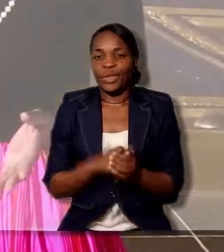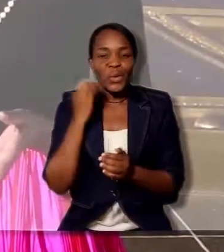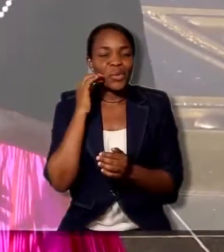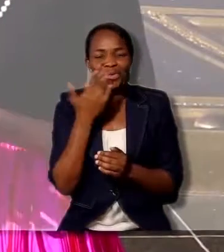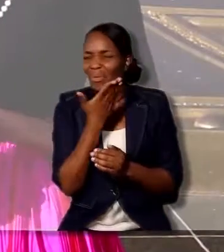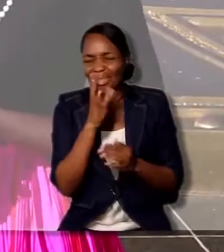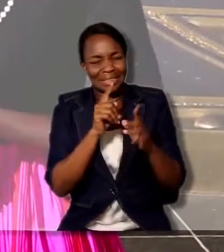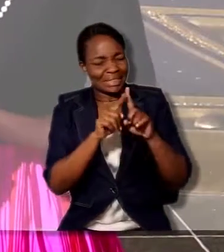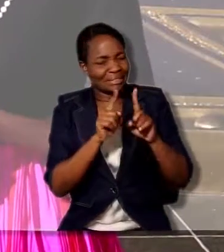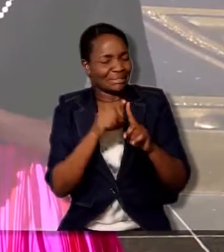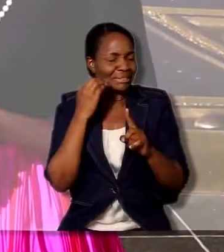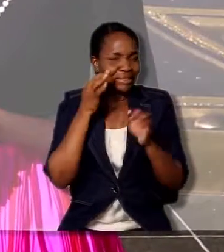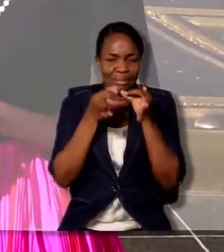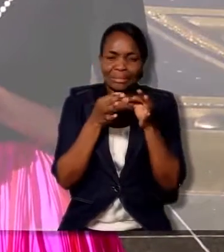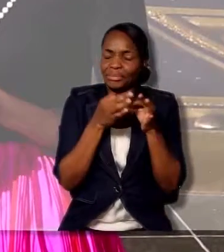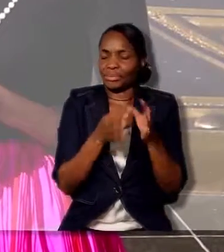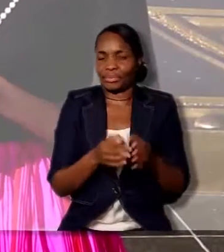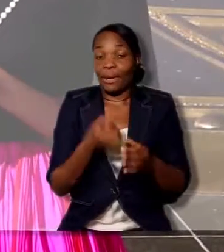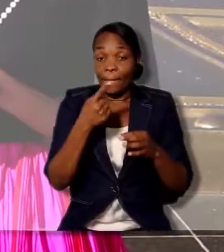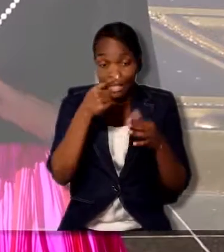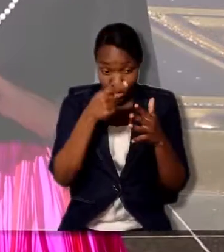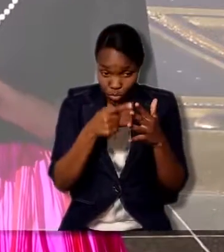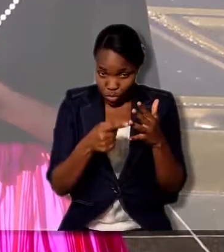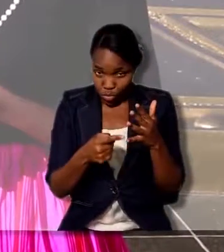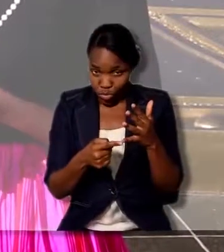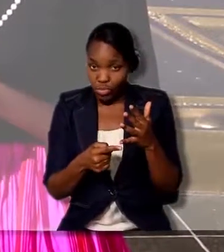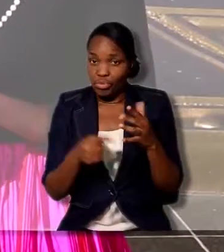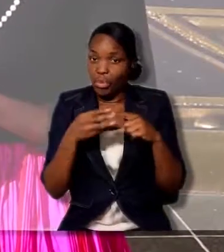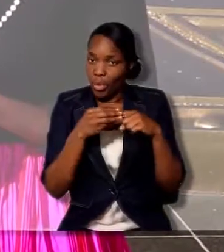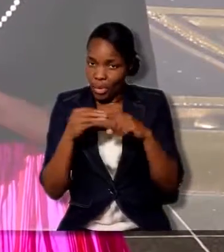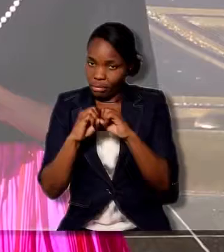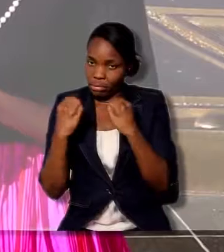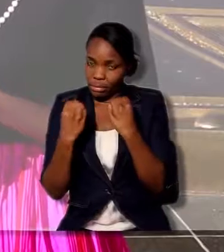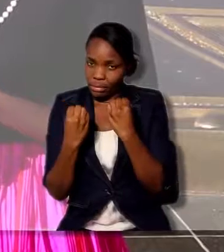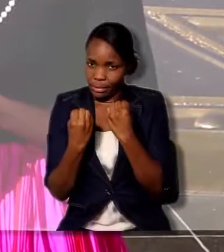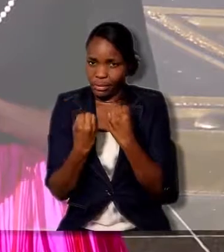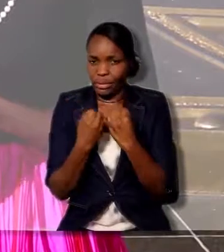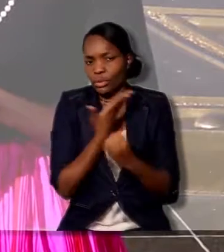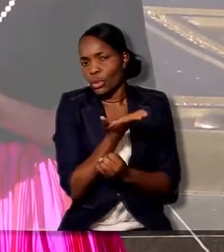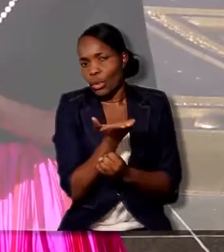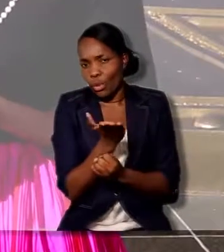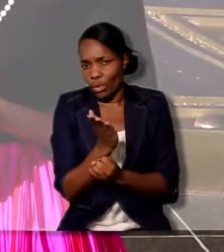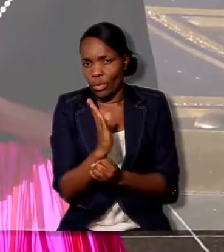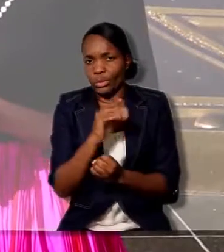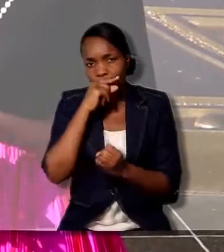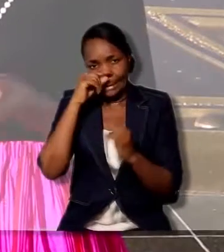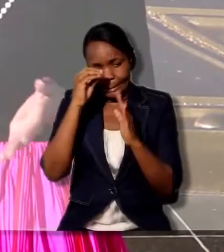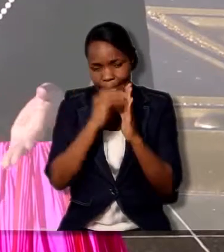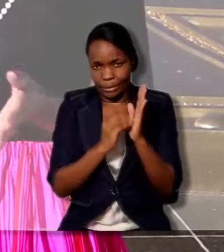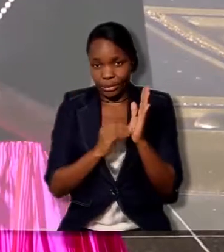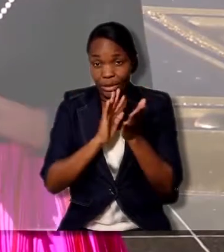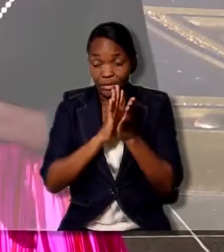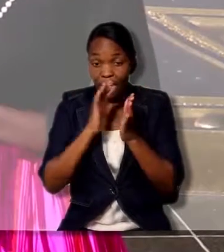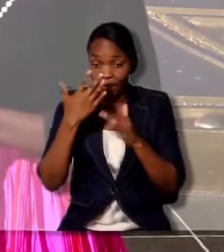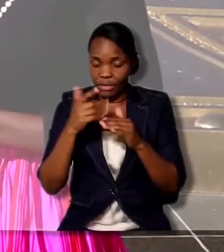Sorry for all these big expressions, but those are what these councils, systems, and organizations are called. It gets